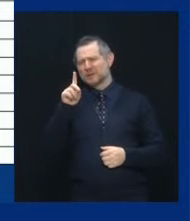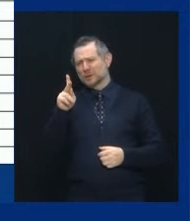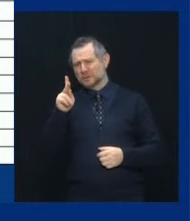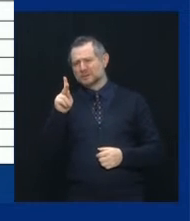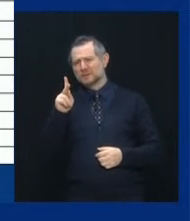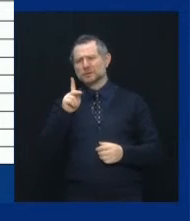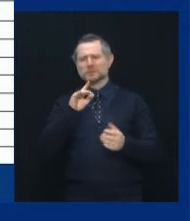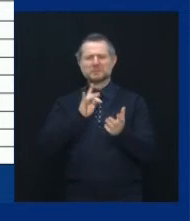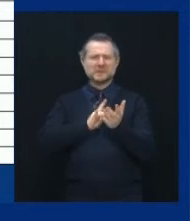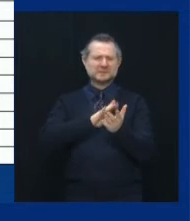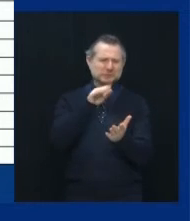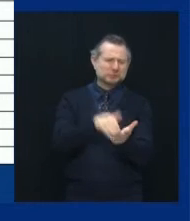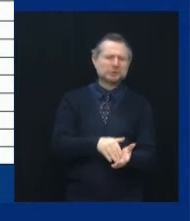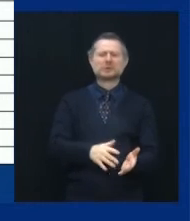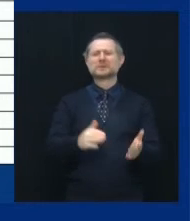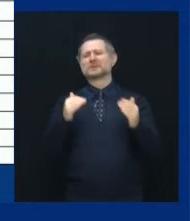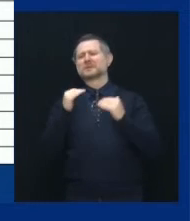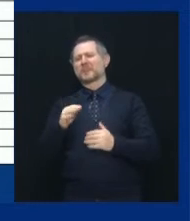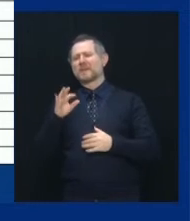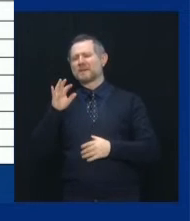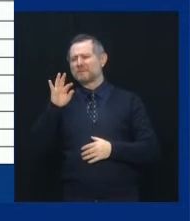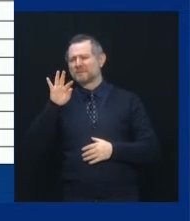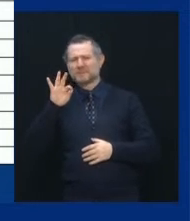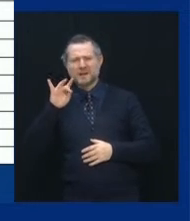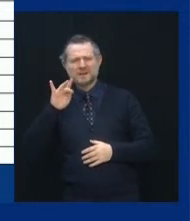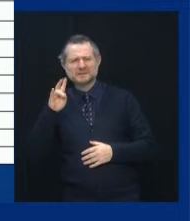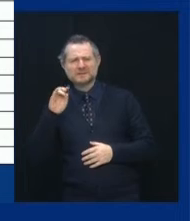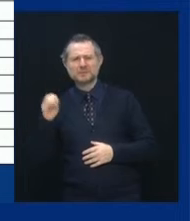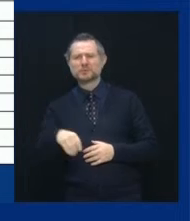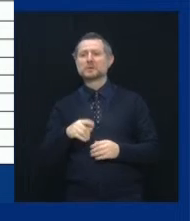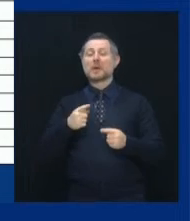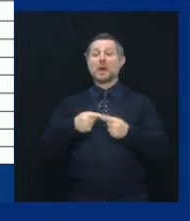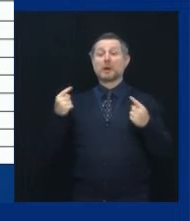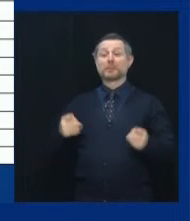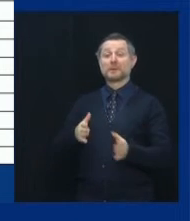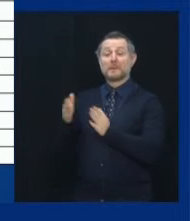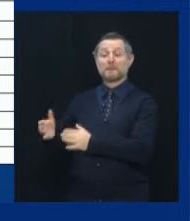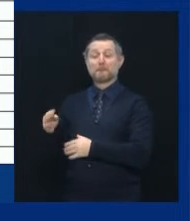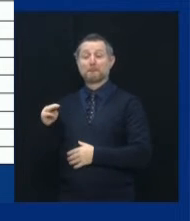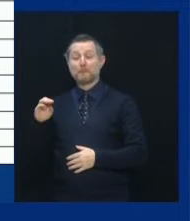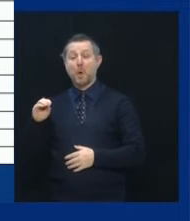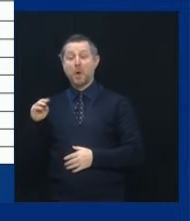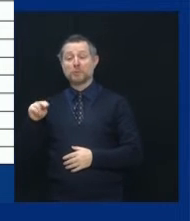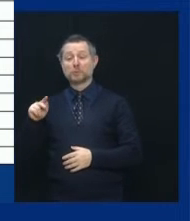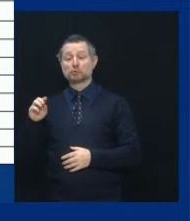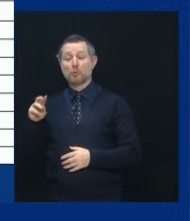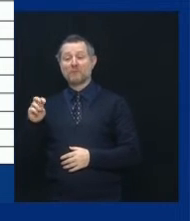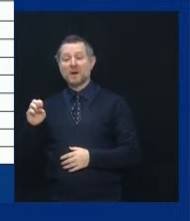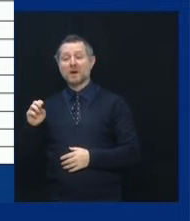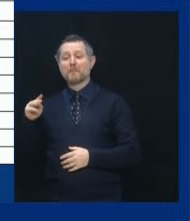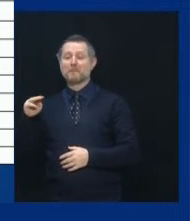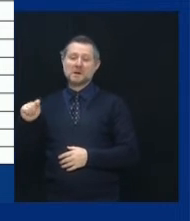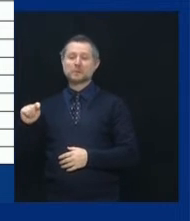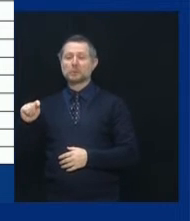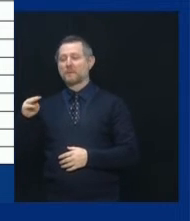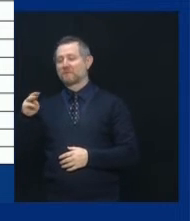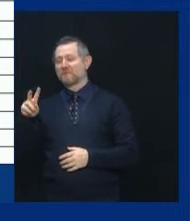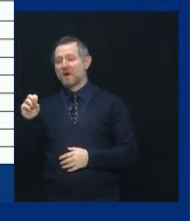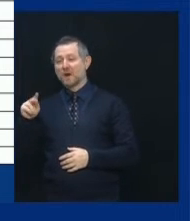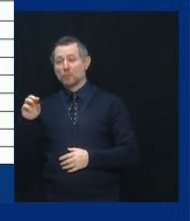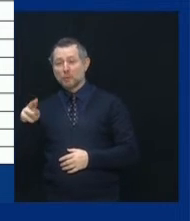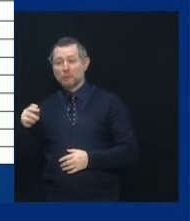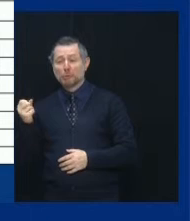Hill, 87%. On the other end, Montefiore, Mount Vernon, 11%. Montefiore, New Rochelle,